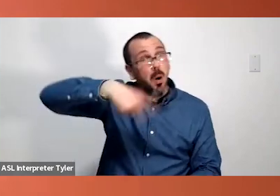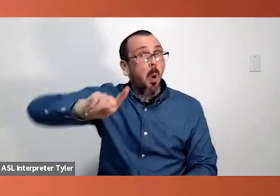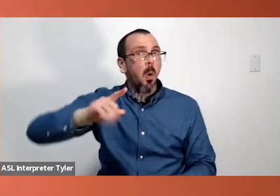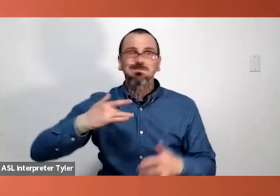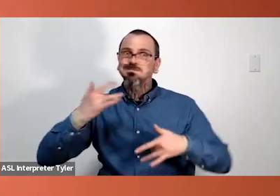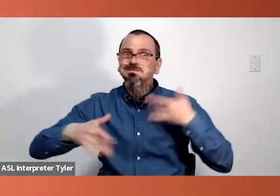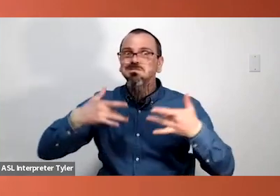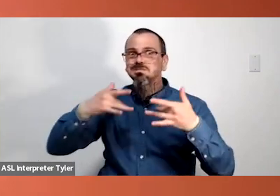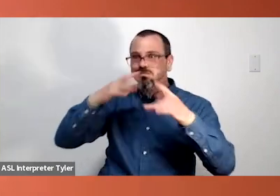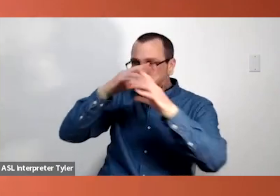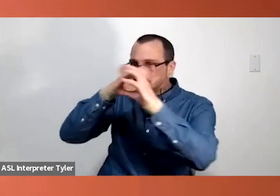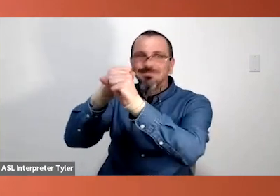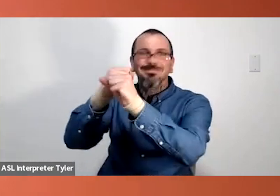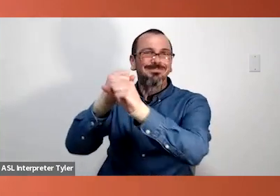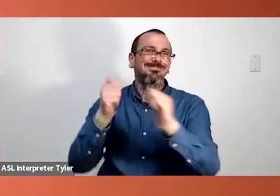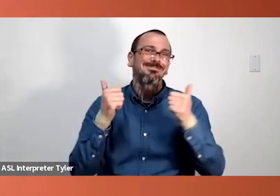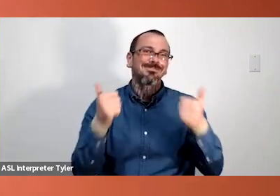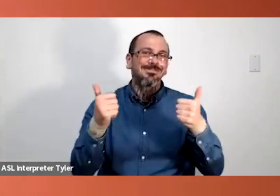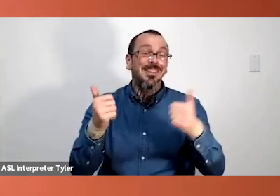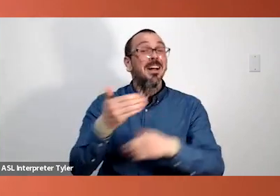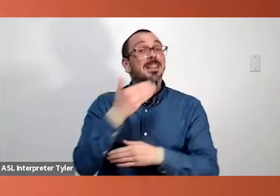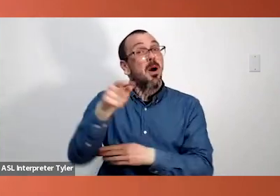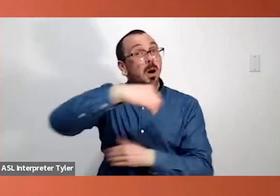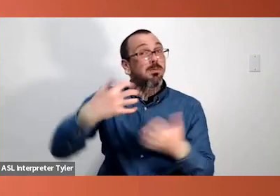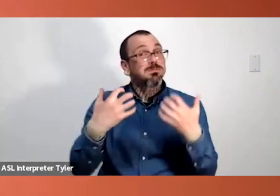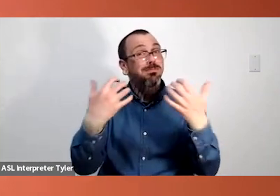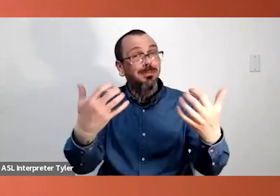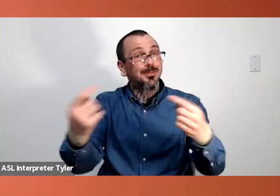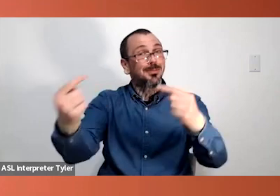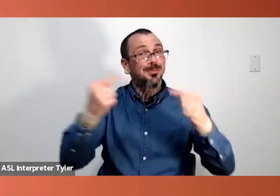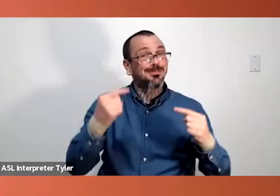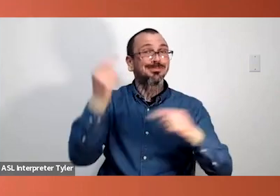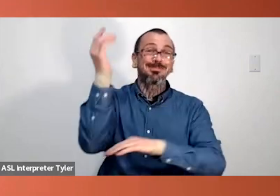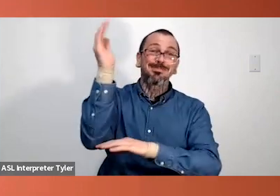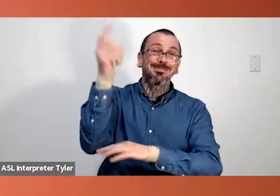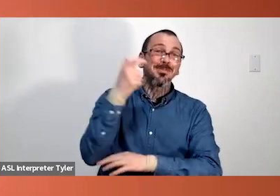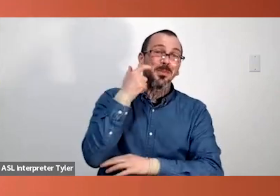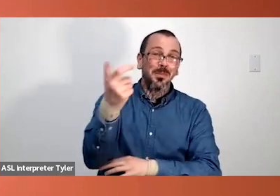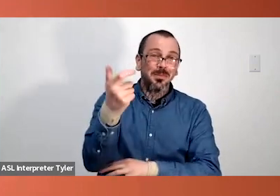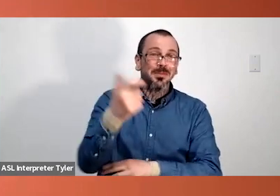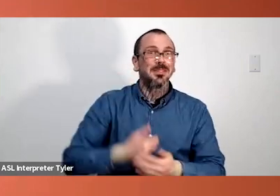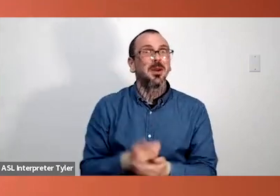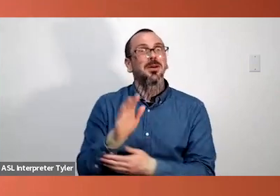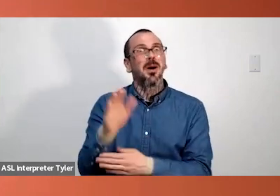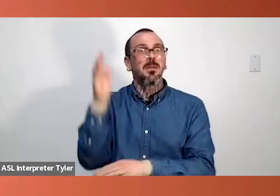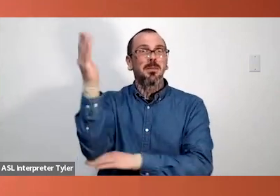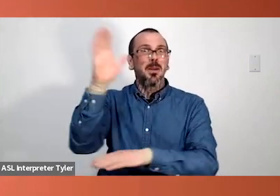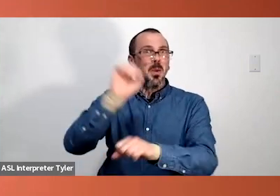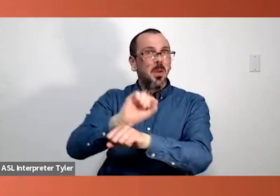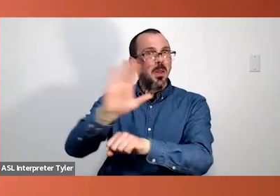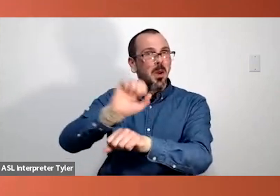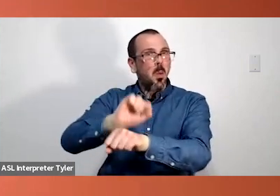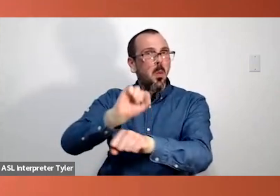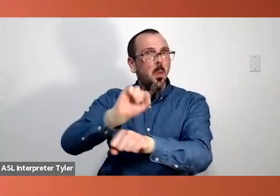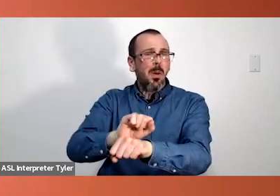Thank you everyone for coming out and taking part in this year's Investigators webinar. We hope you enjoyed the hard work from all of our presenters today. And if